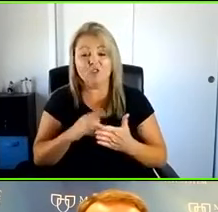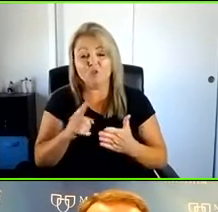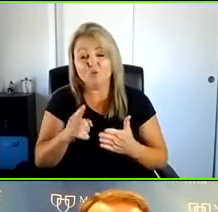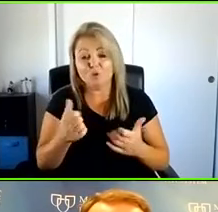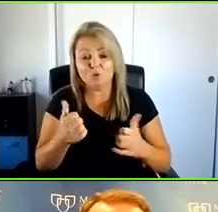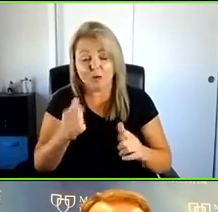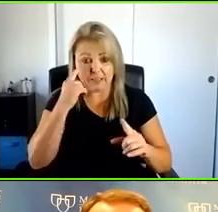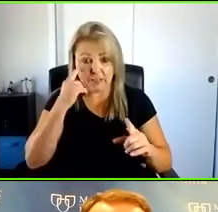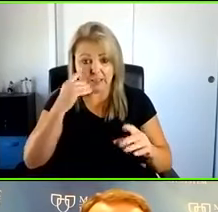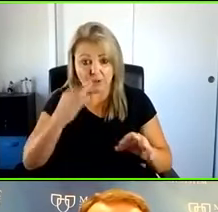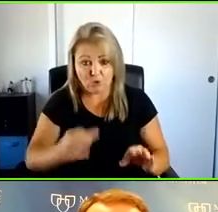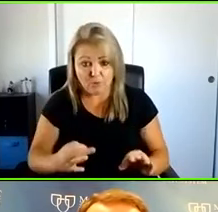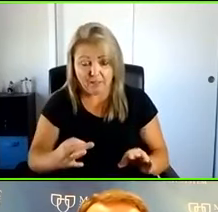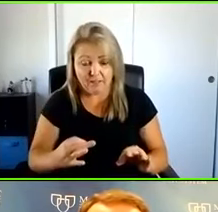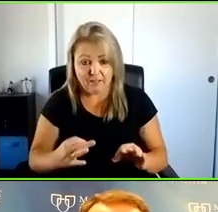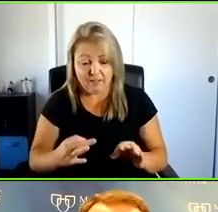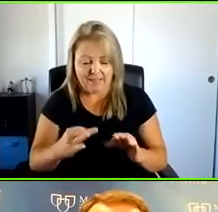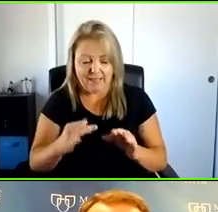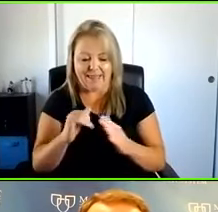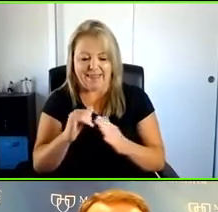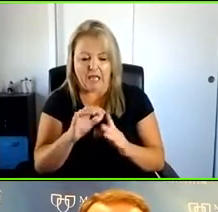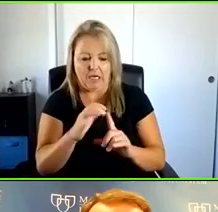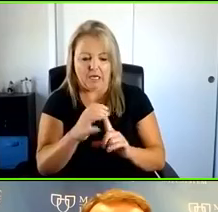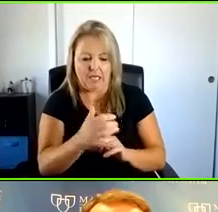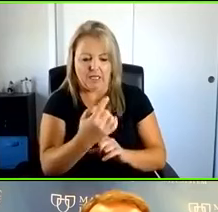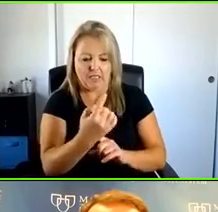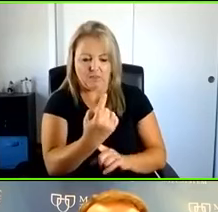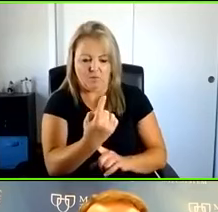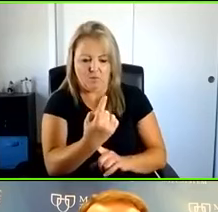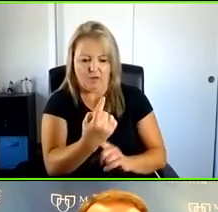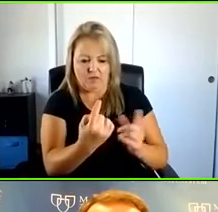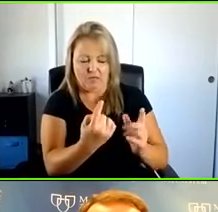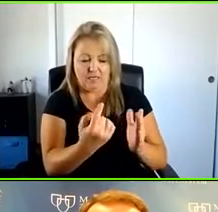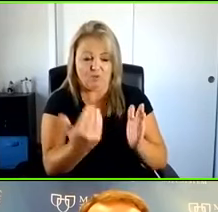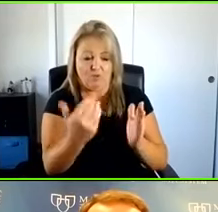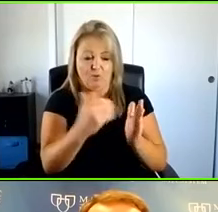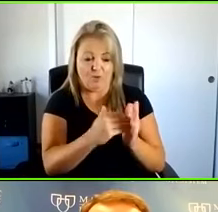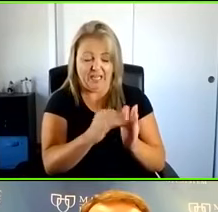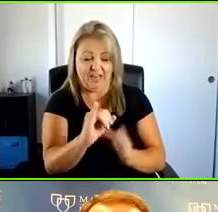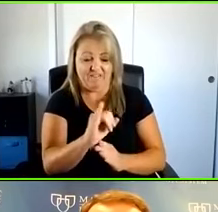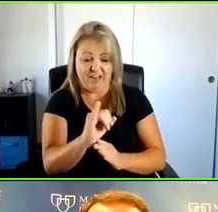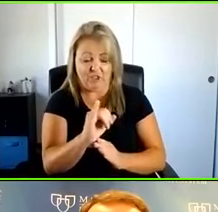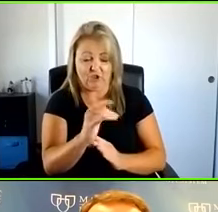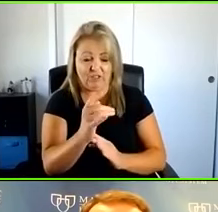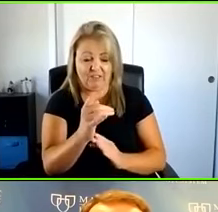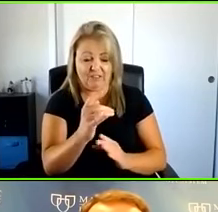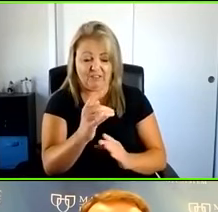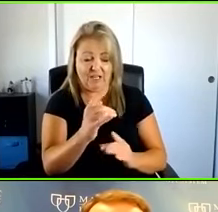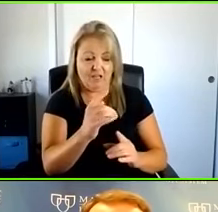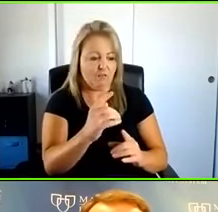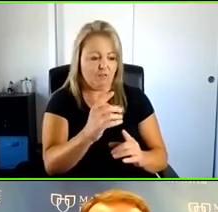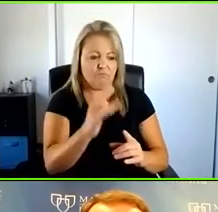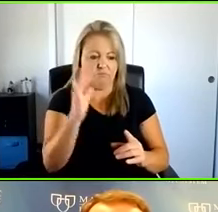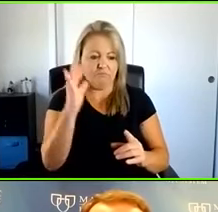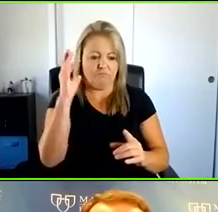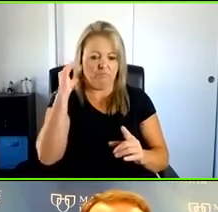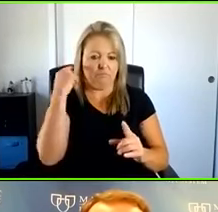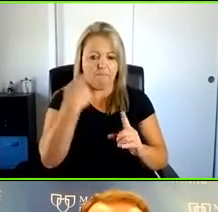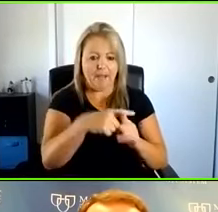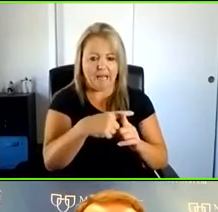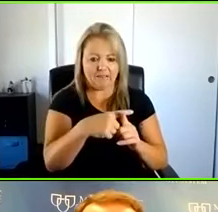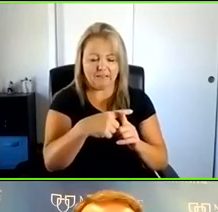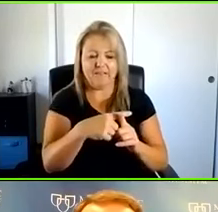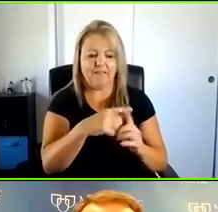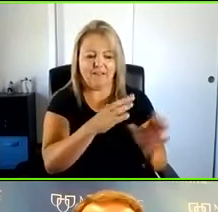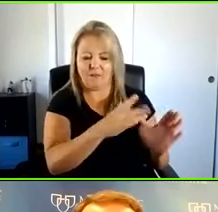determine with that case if it was indeed a reinfection. The person had tested positive months ago and then potentially